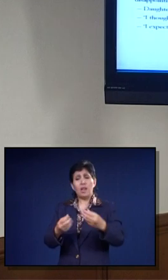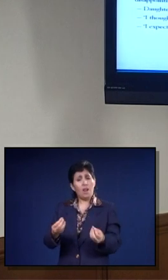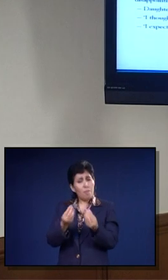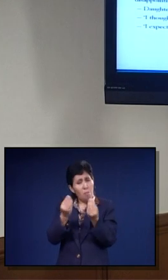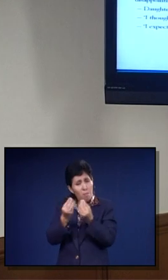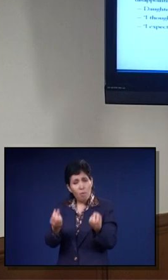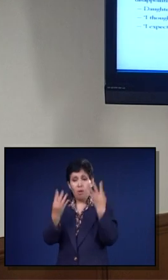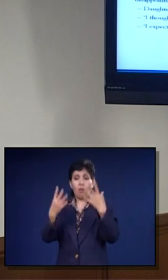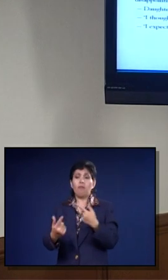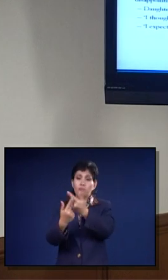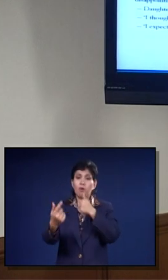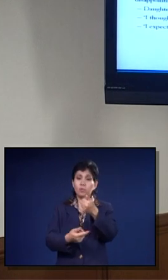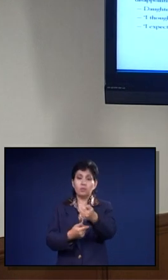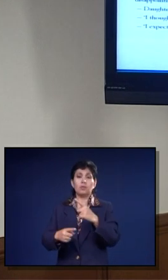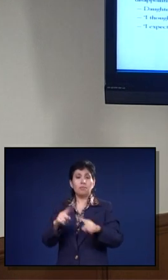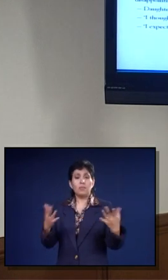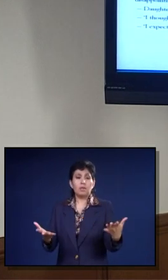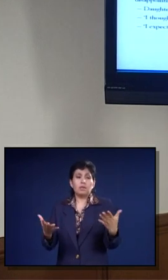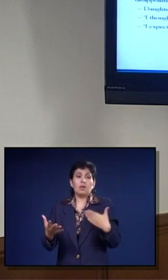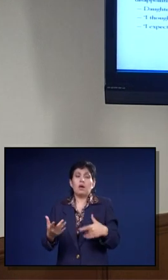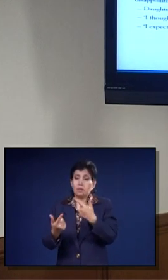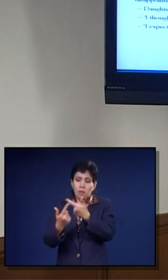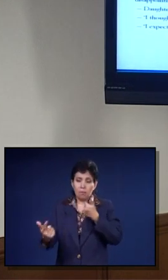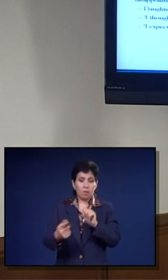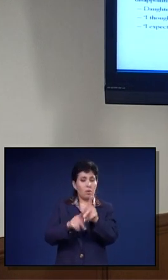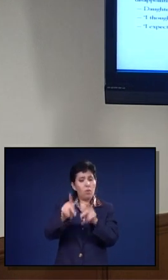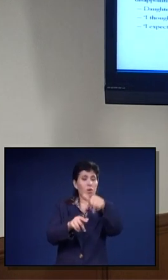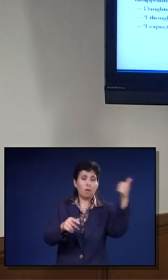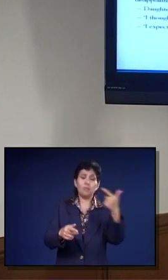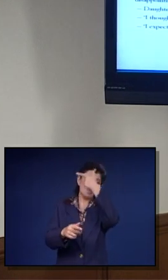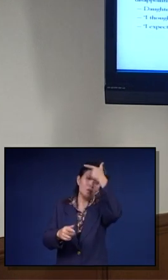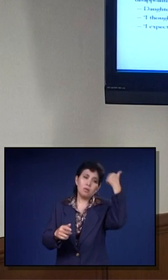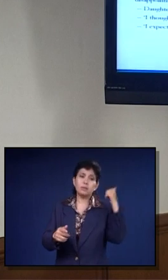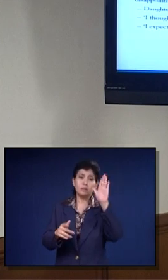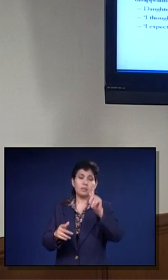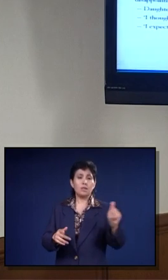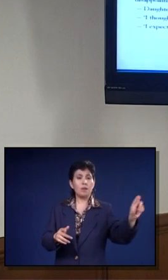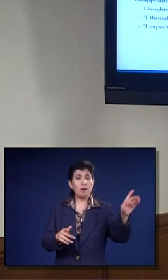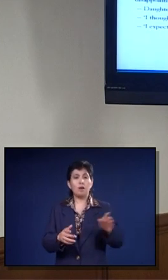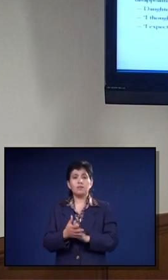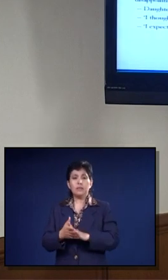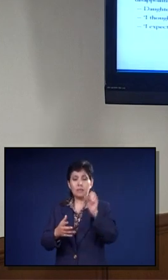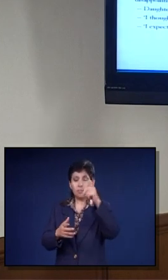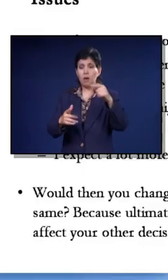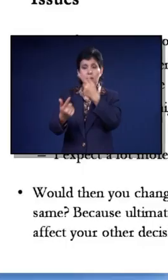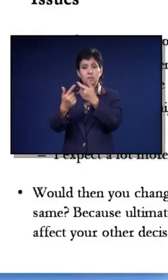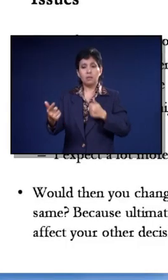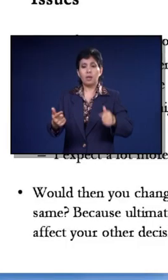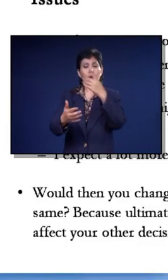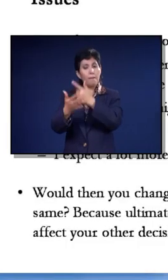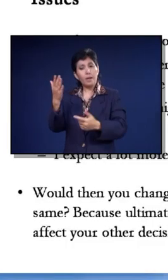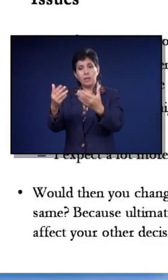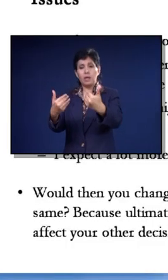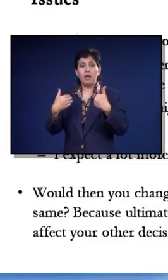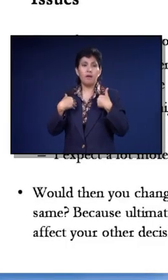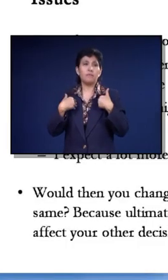you. This is what you often heard from your from other people. Because their schemas has already clashed with what they have, with what